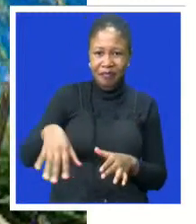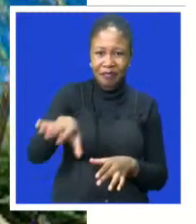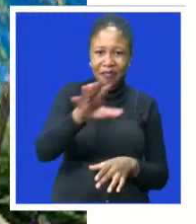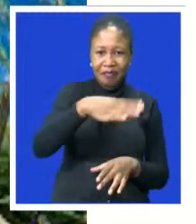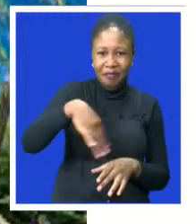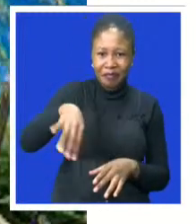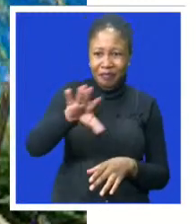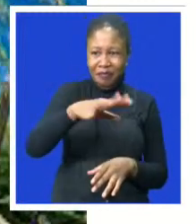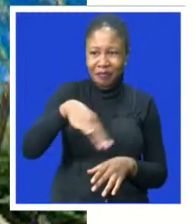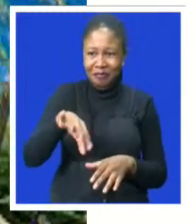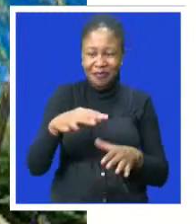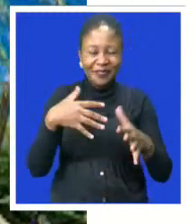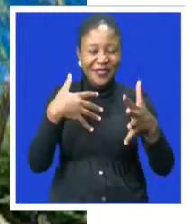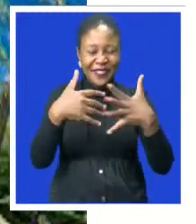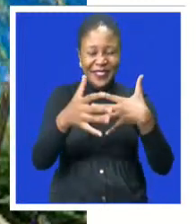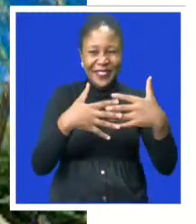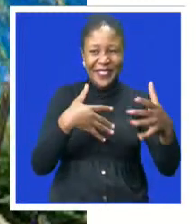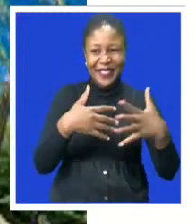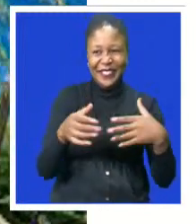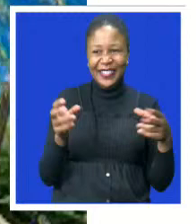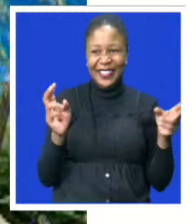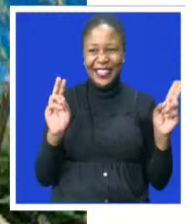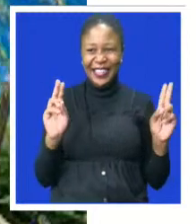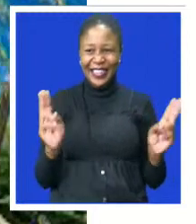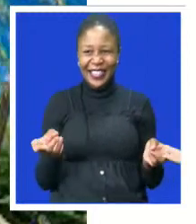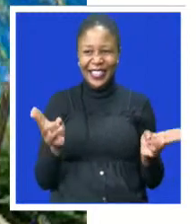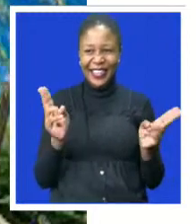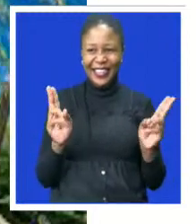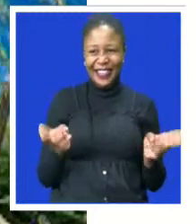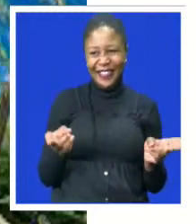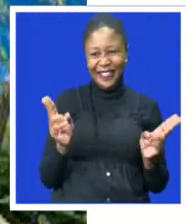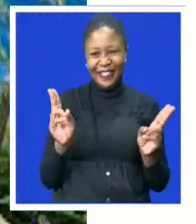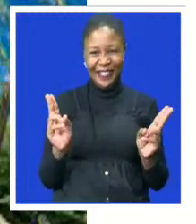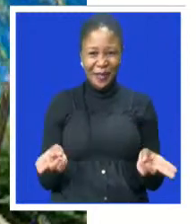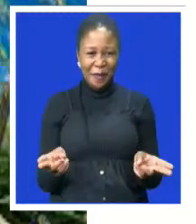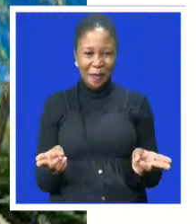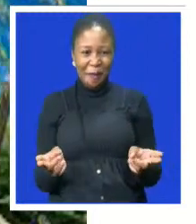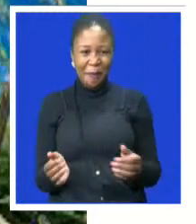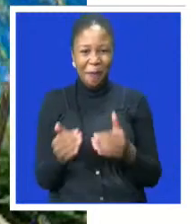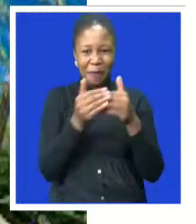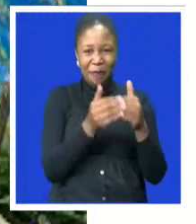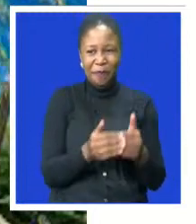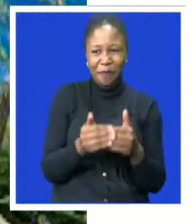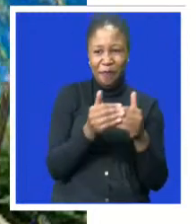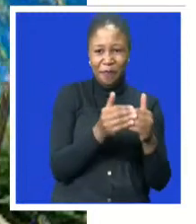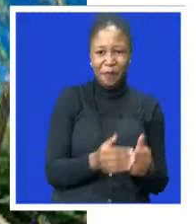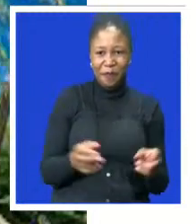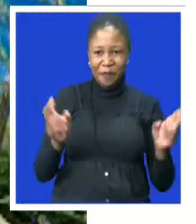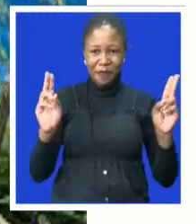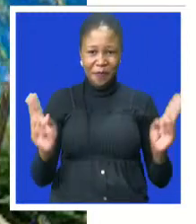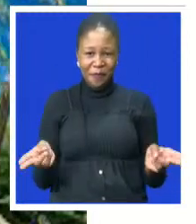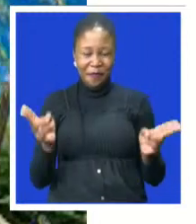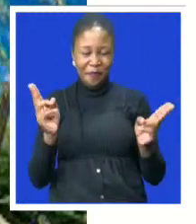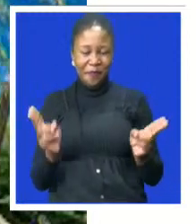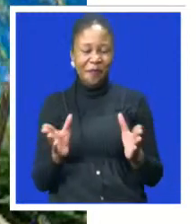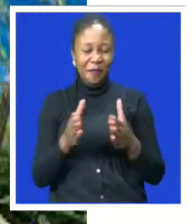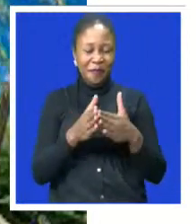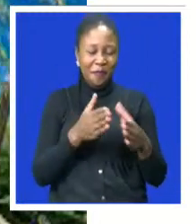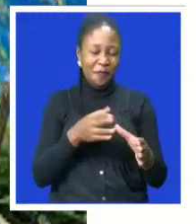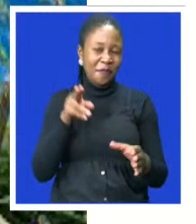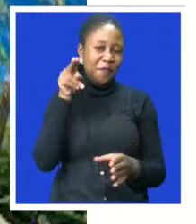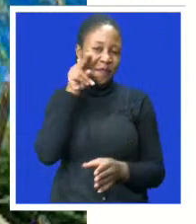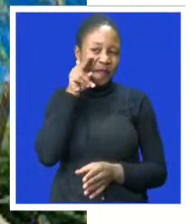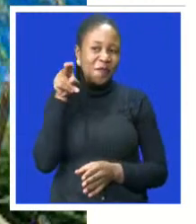Take care of nature just because you need it. Take care of nature